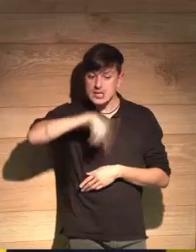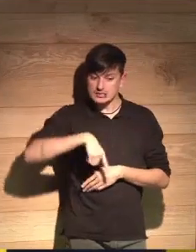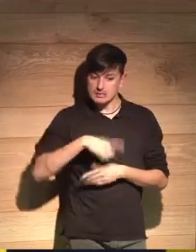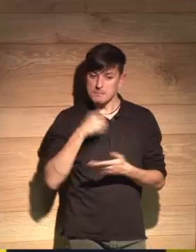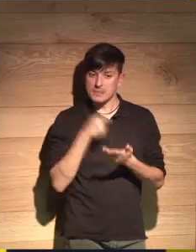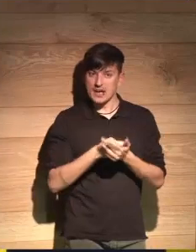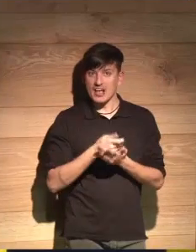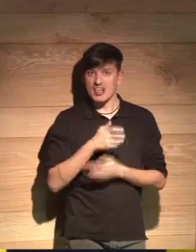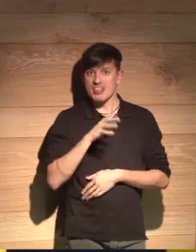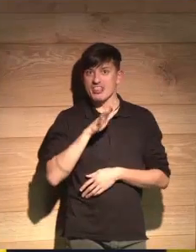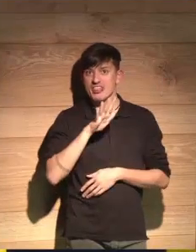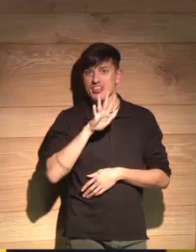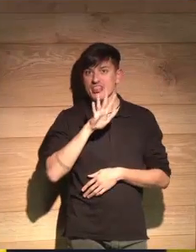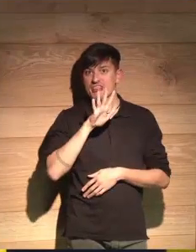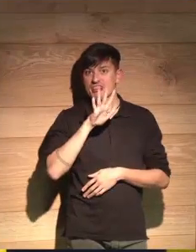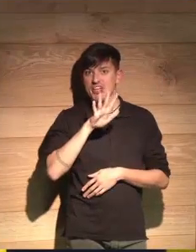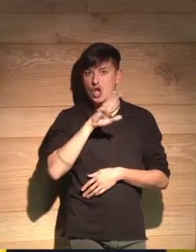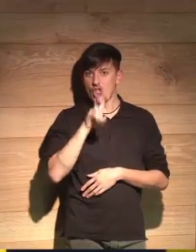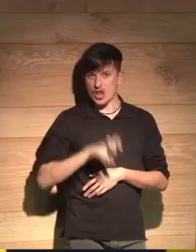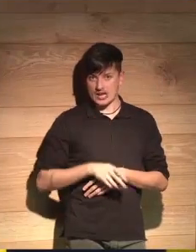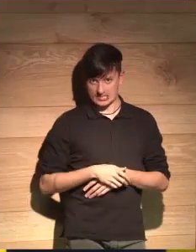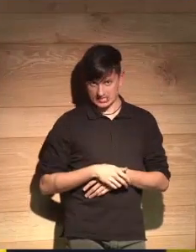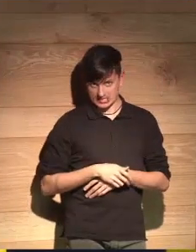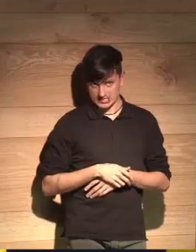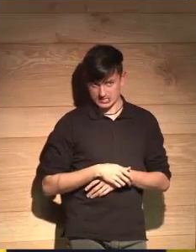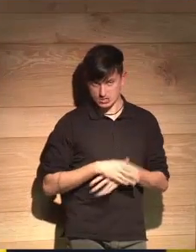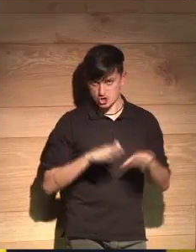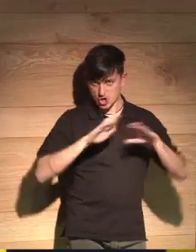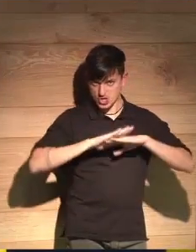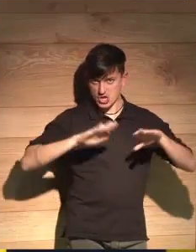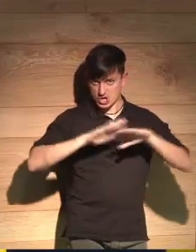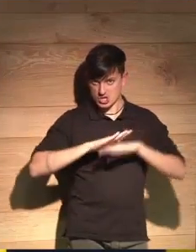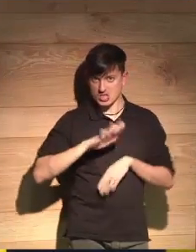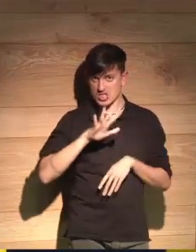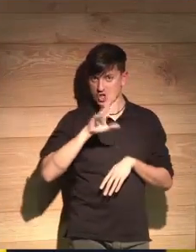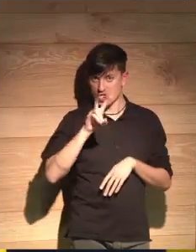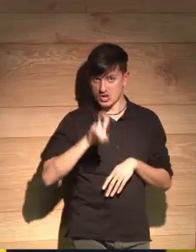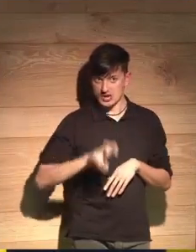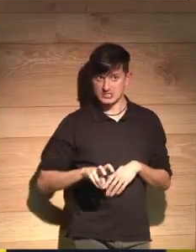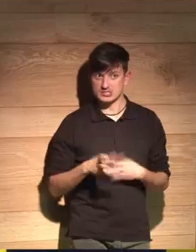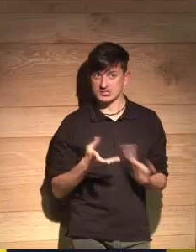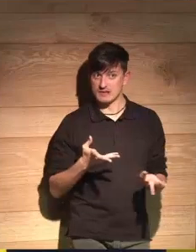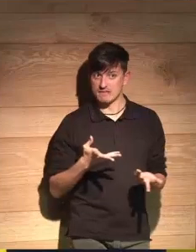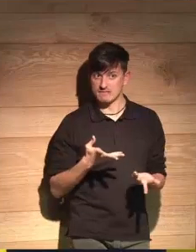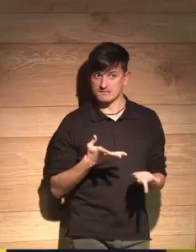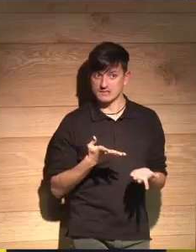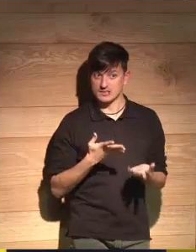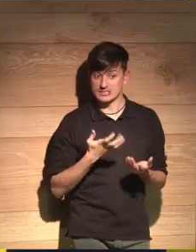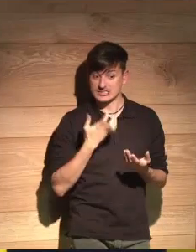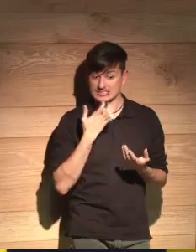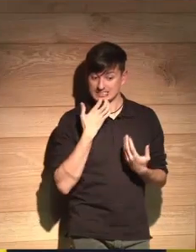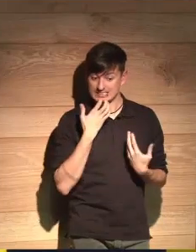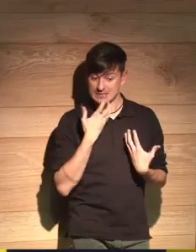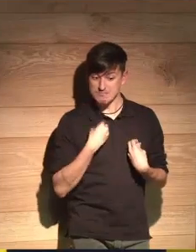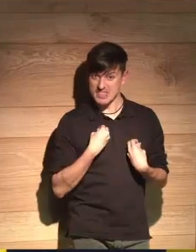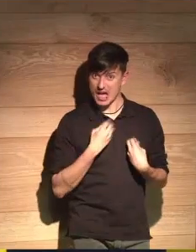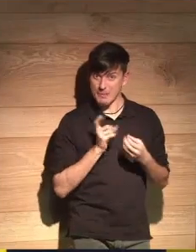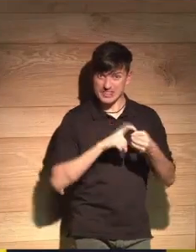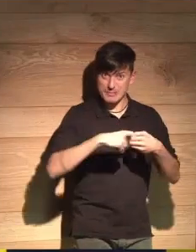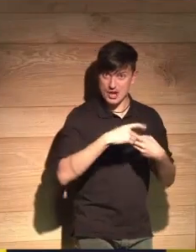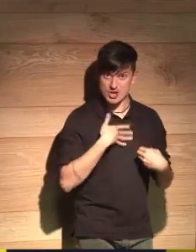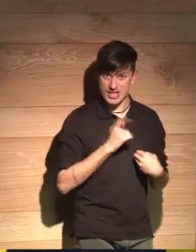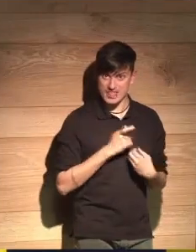If you spend 1 month, you pay $5 per night. I don't remember the exact figures, but who